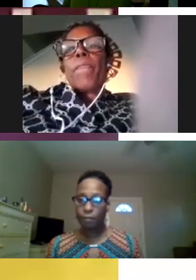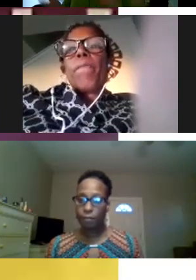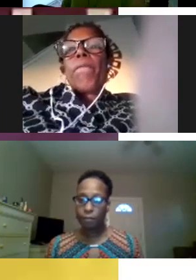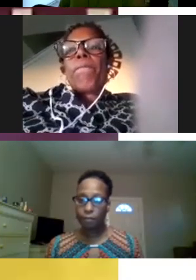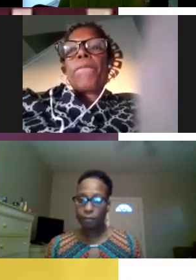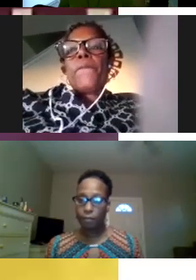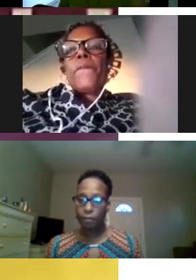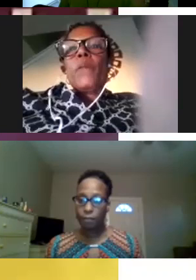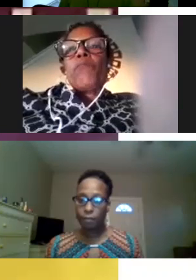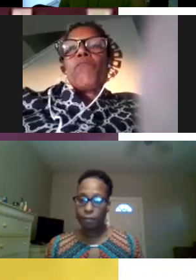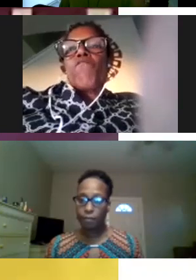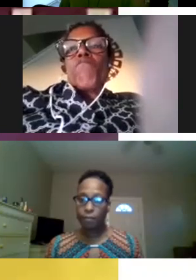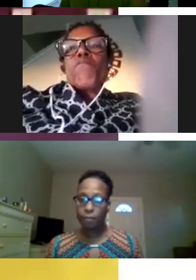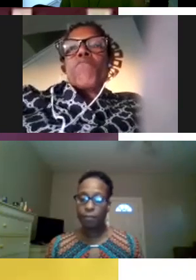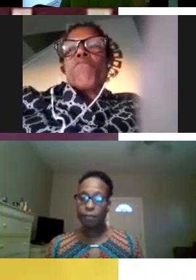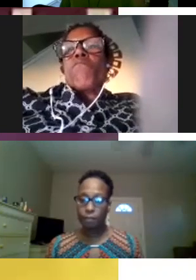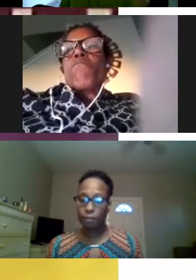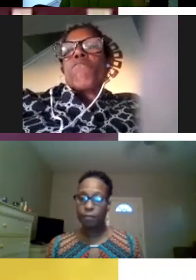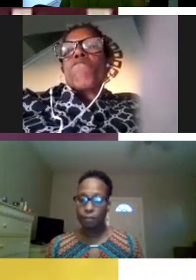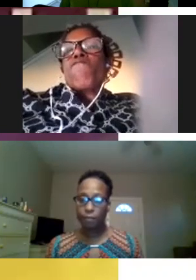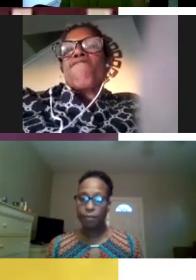kind of all of our policy issues.